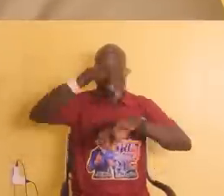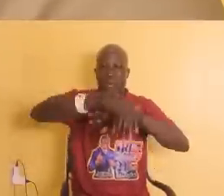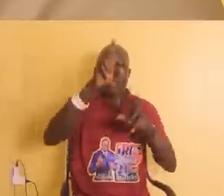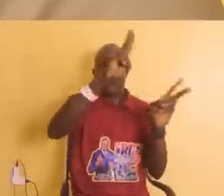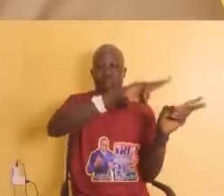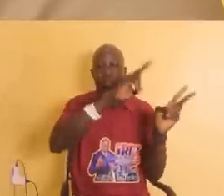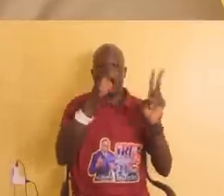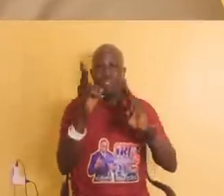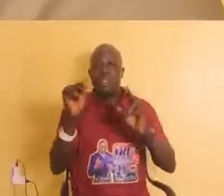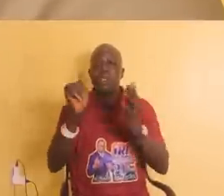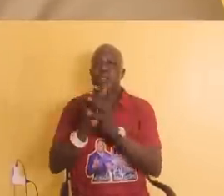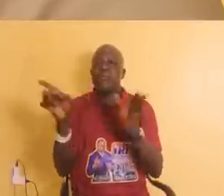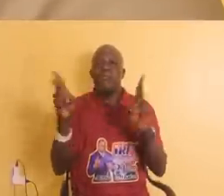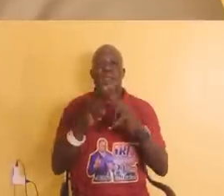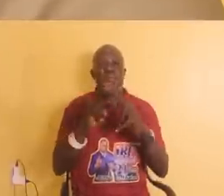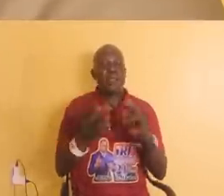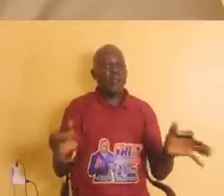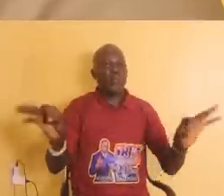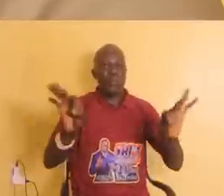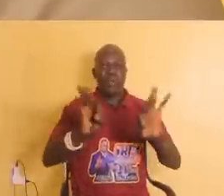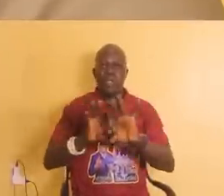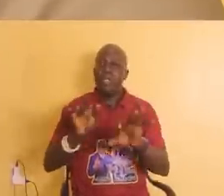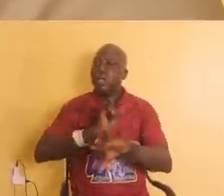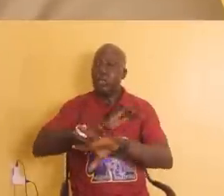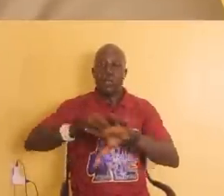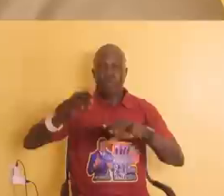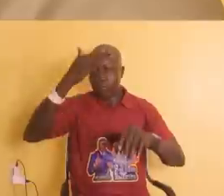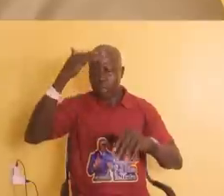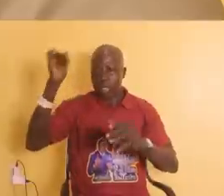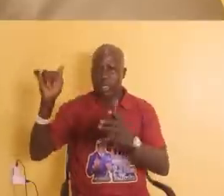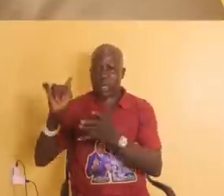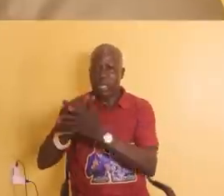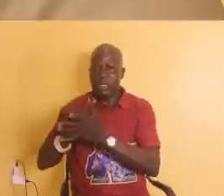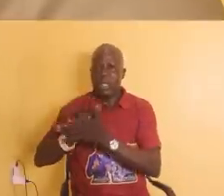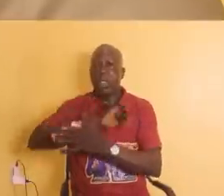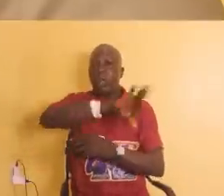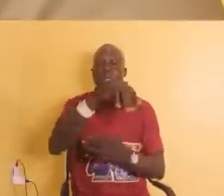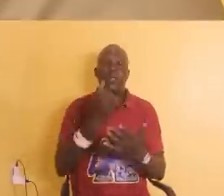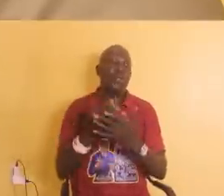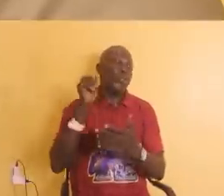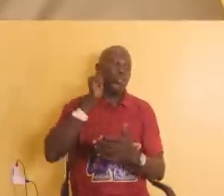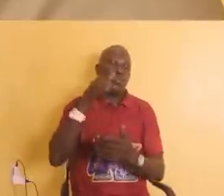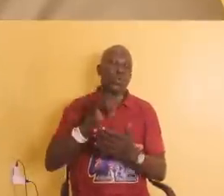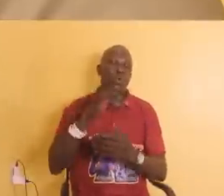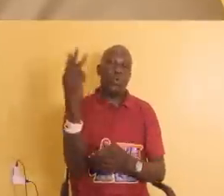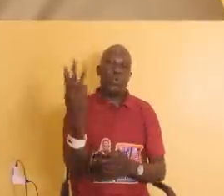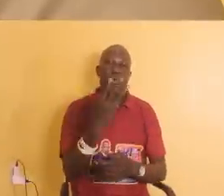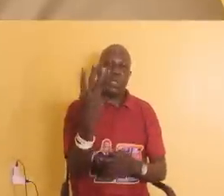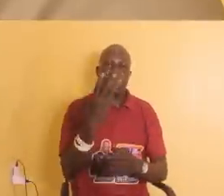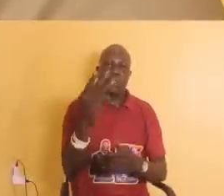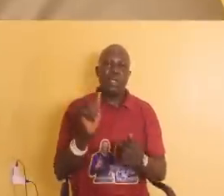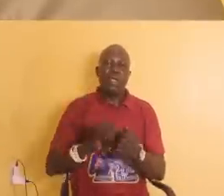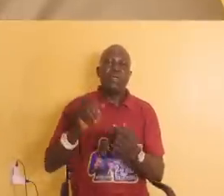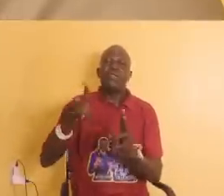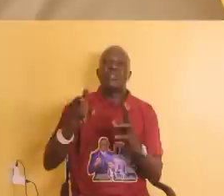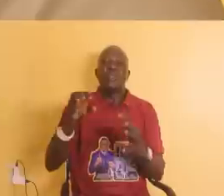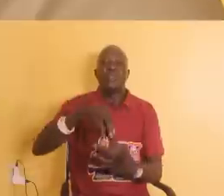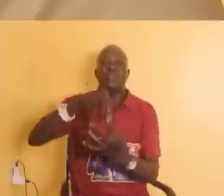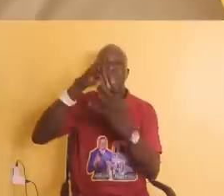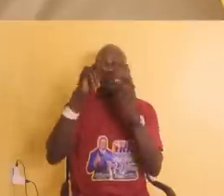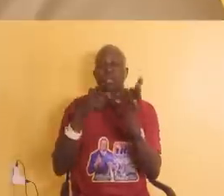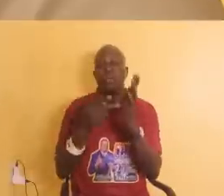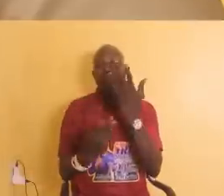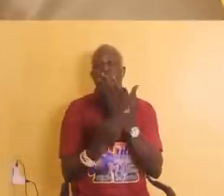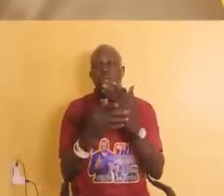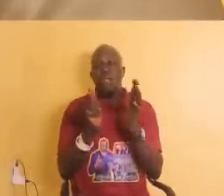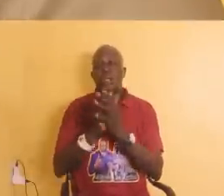ni. Tonight with you. It's very important. E ma agbagbe pe. Don't forget that. Obati di ola Wednesday. Tomorrow Wednesday. E pade nla wa. Da agbe